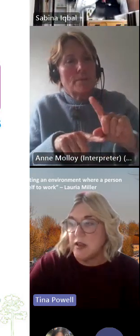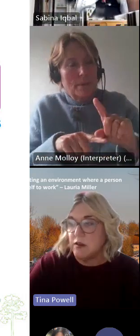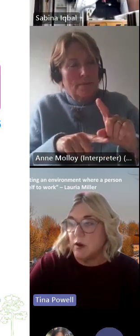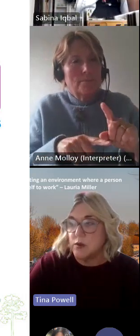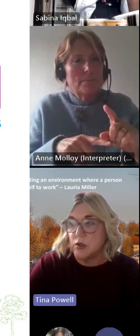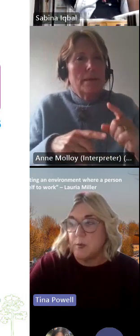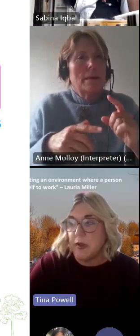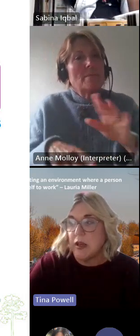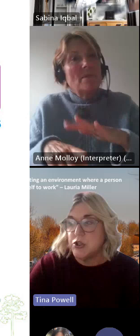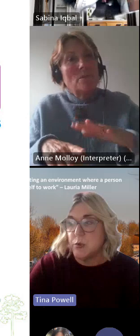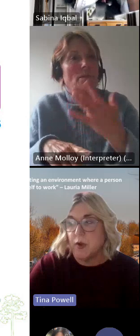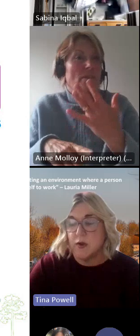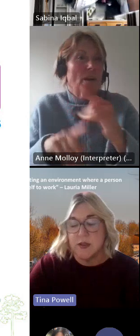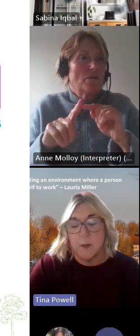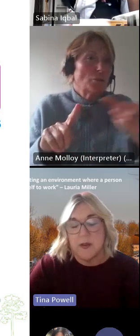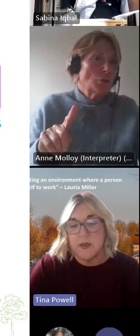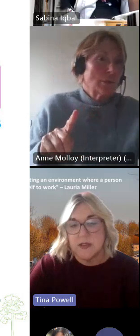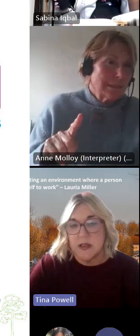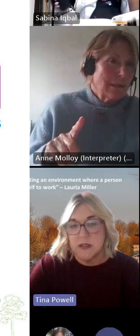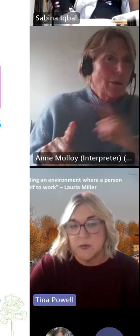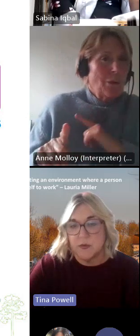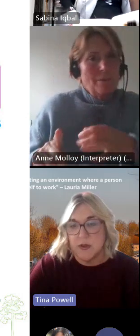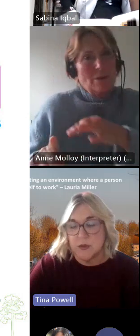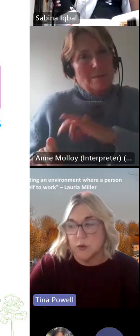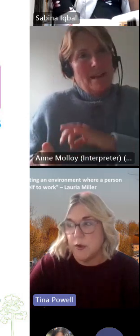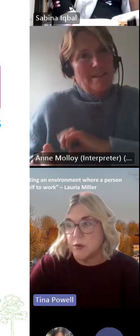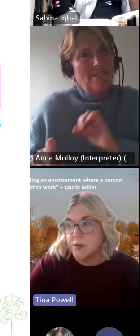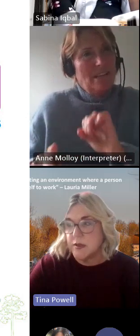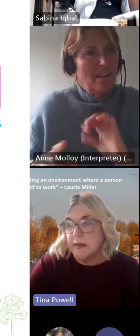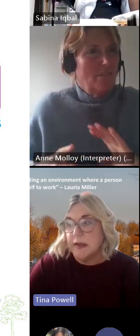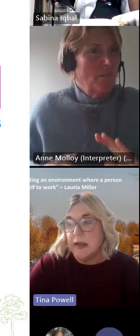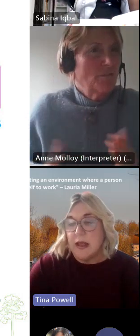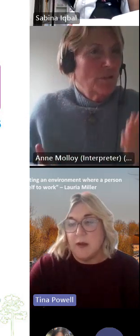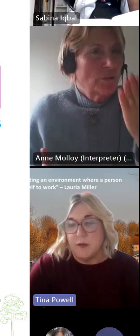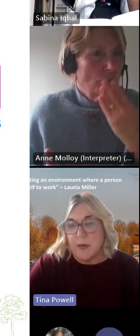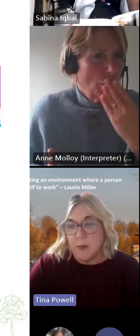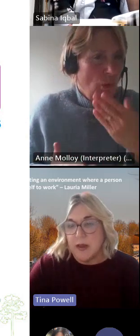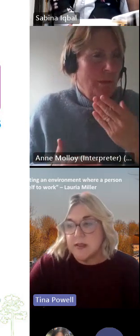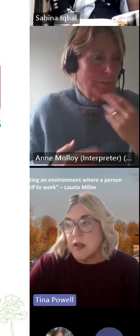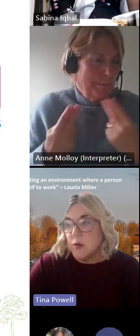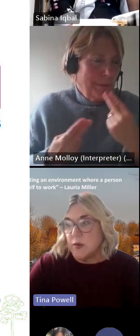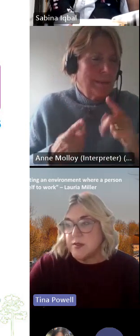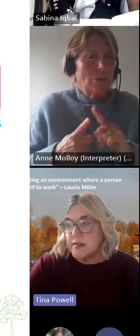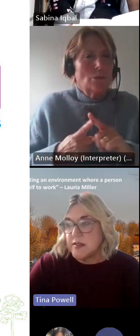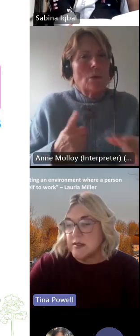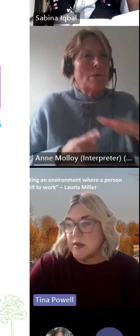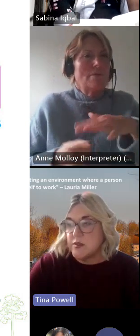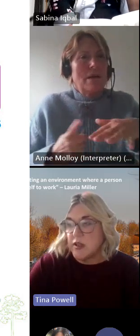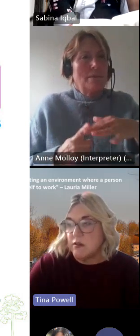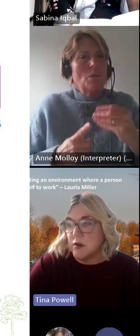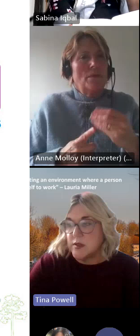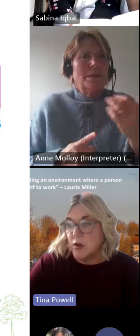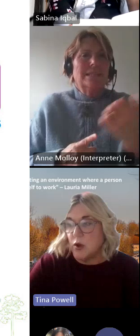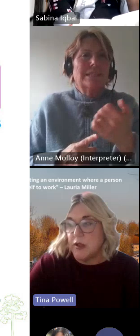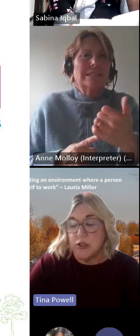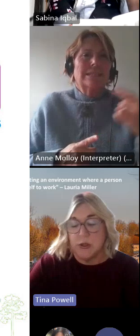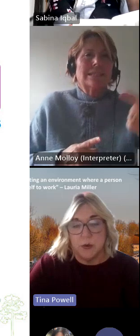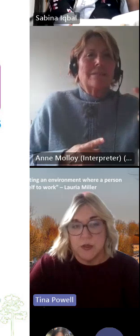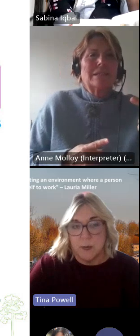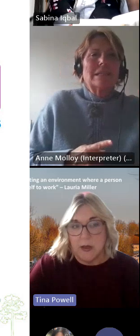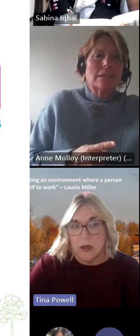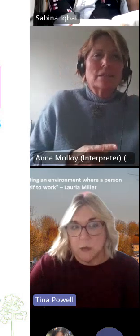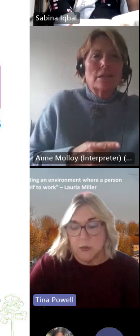to 16-year-olds who will be eligible because of the benefit status for free school meals. And families with 16 to 17-year-olds in